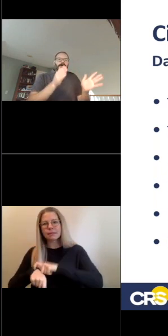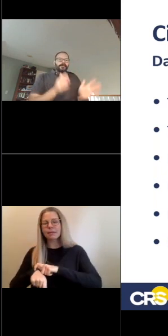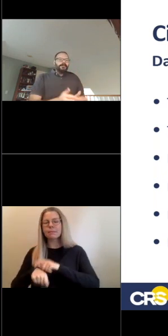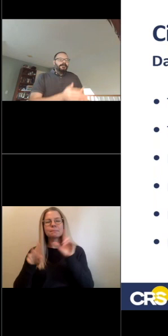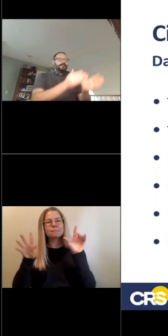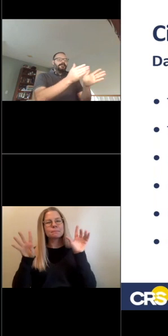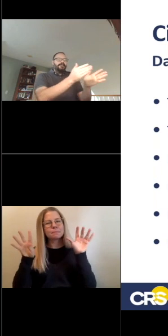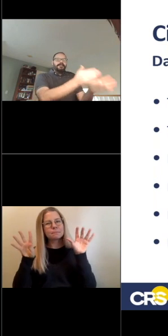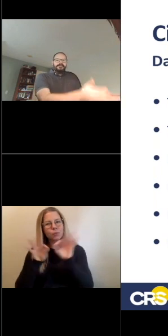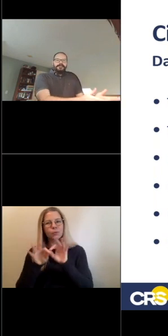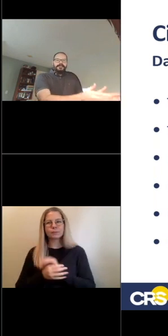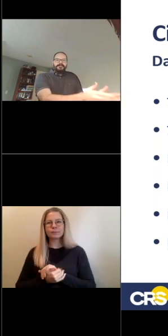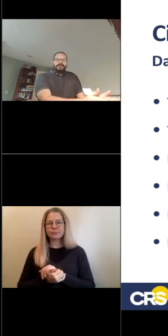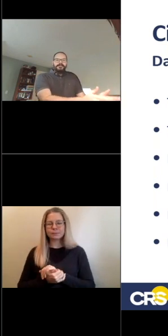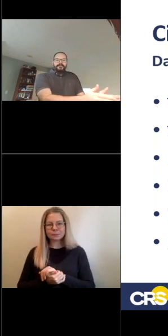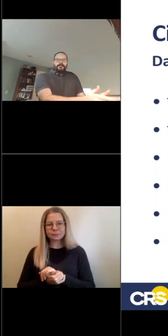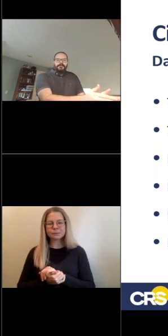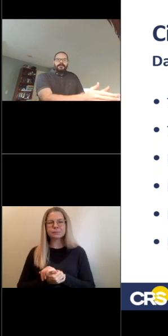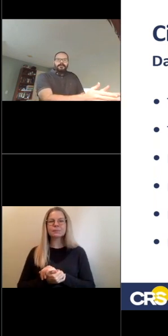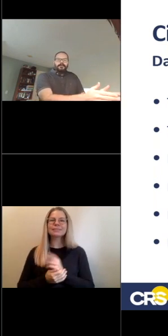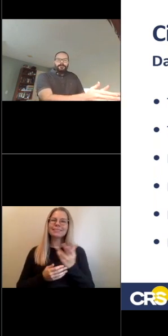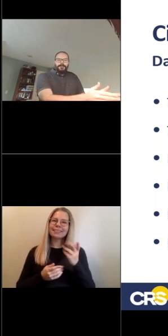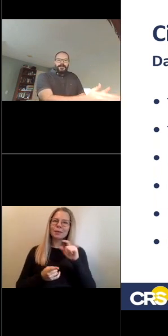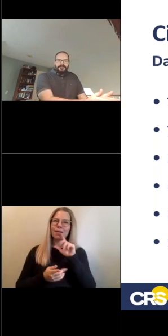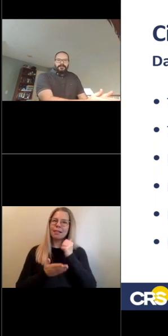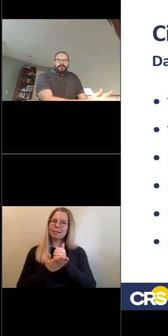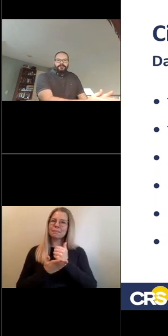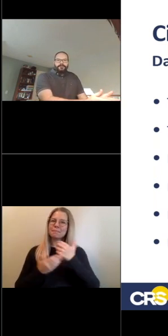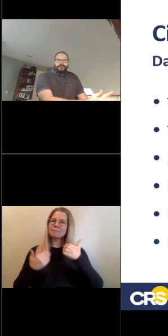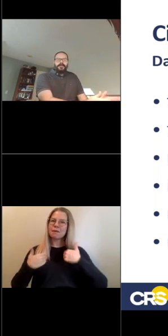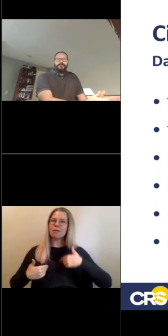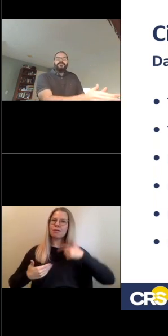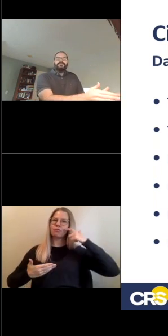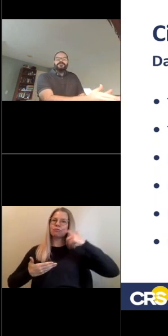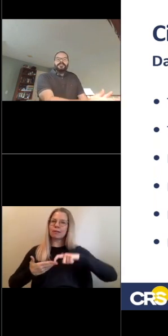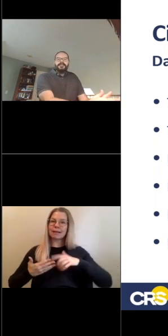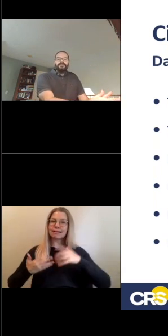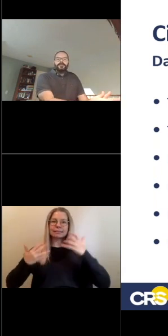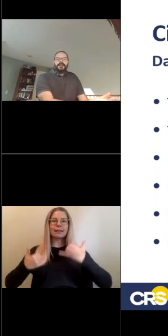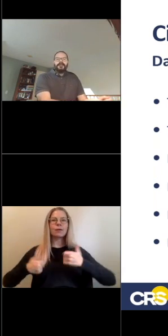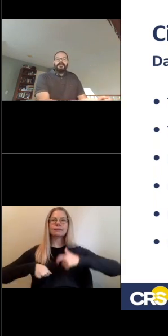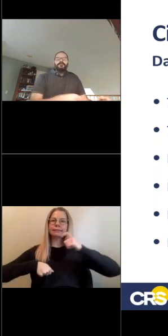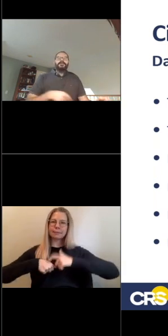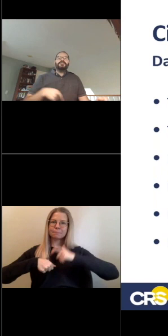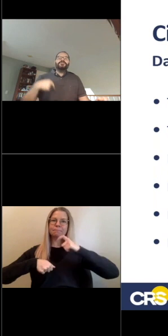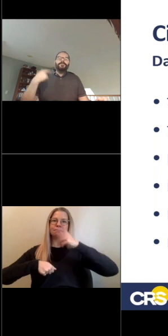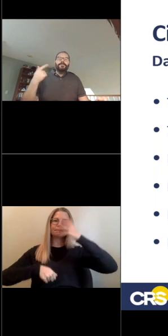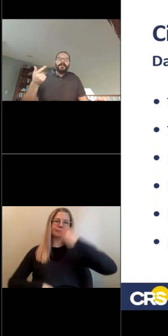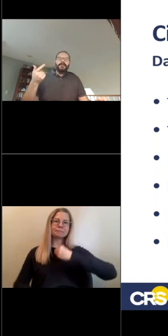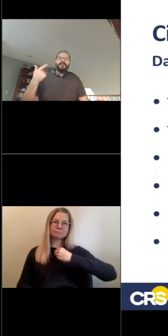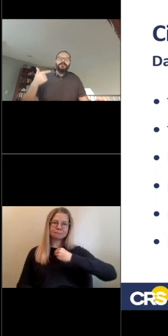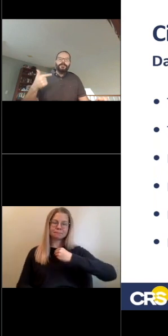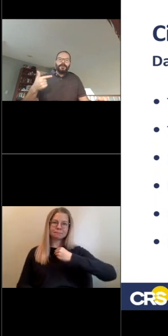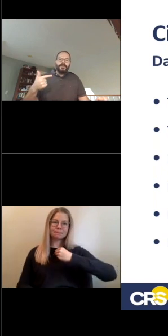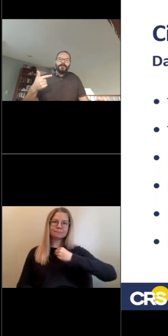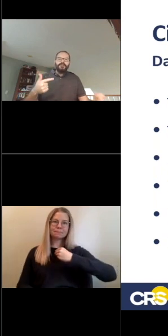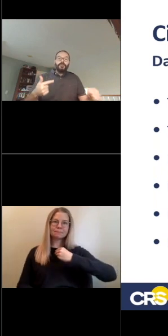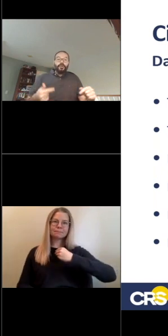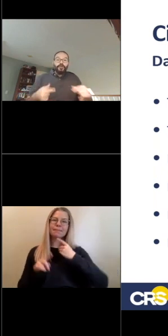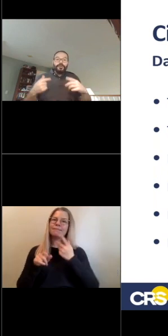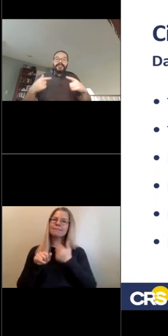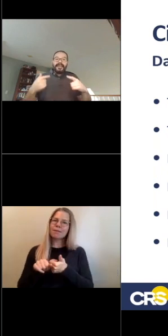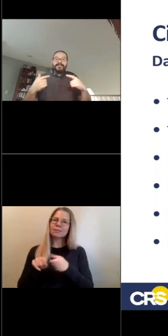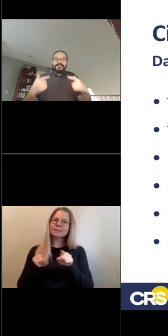your body that this is bedtime and be routine with that, because your brain and your